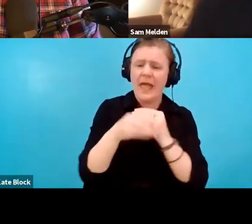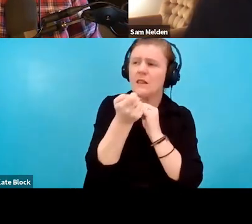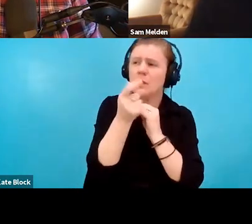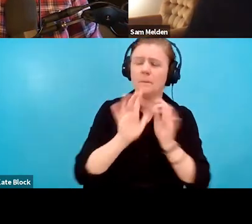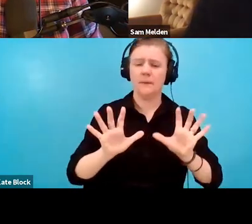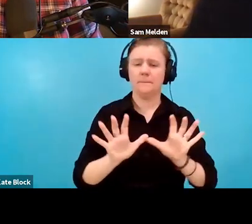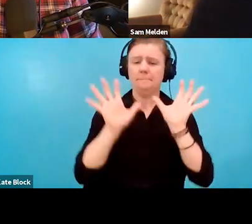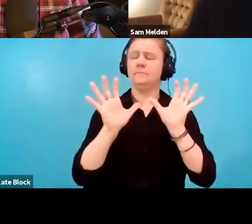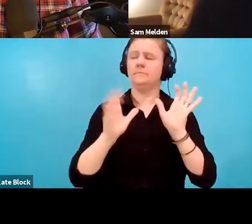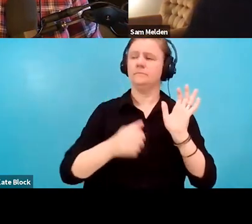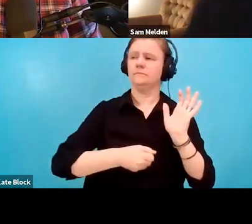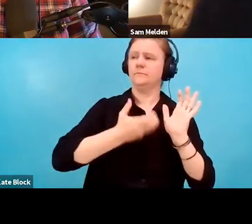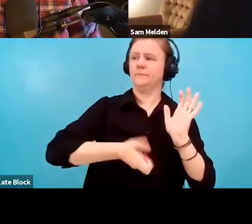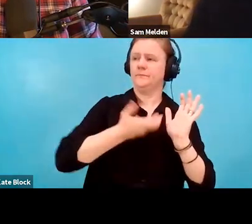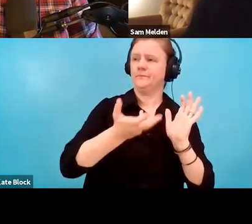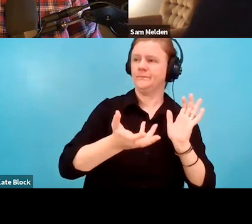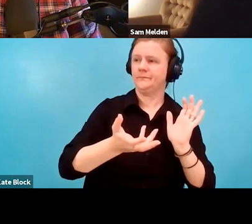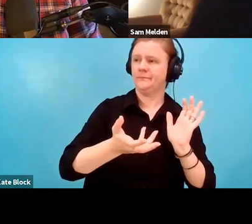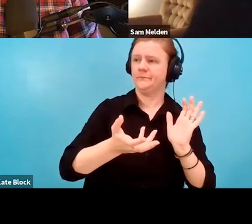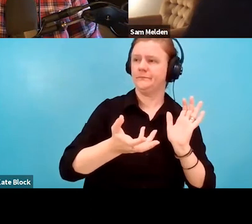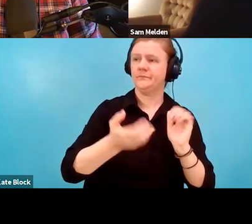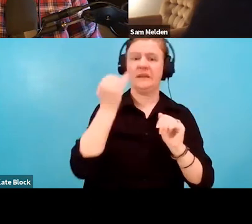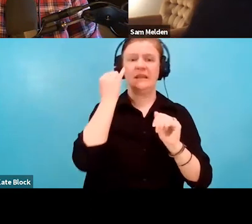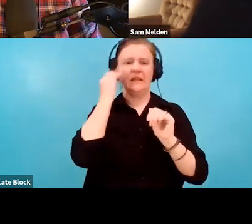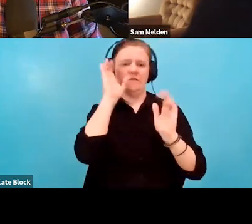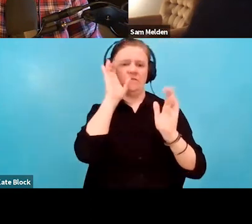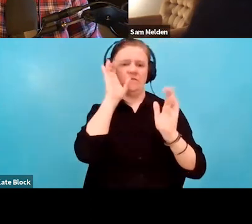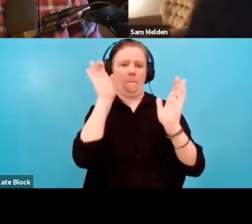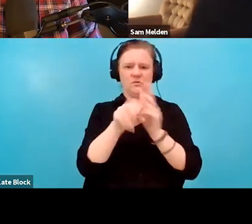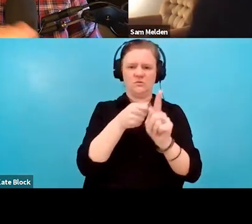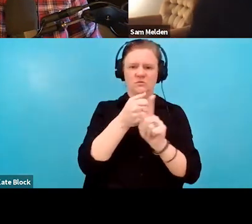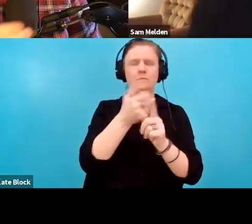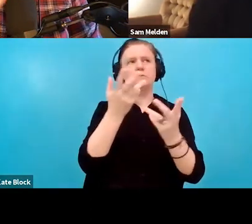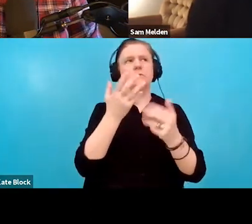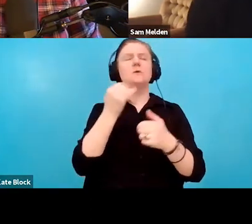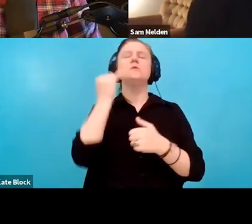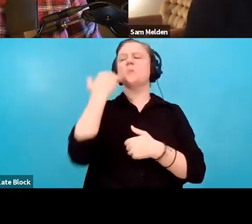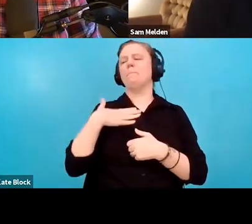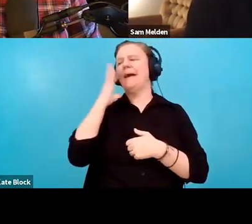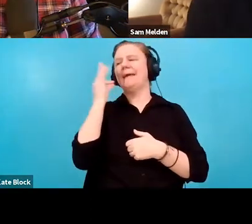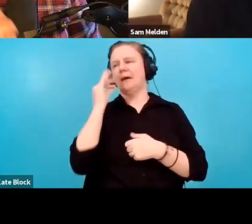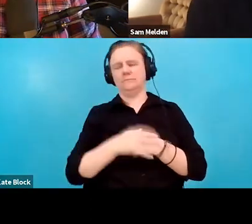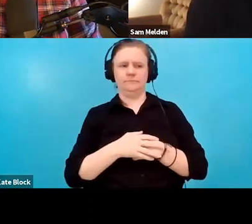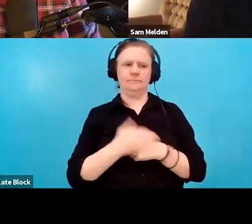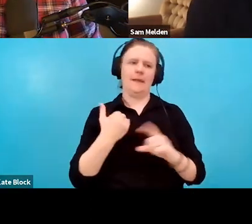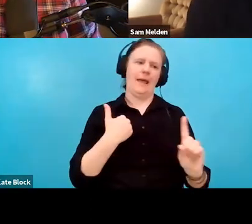So if what the photograph is let's say my cat, I take a lot of pictures of my cat. I have a